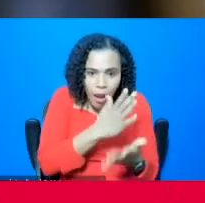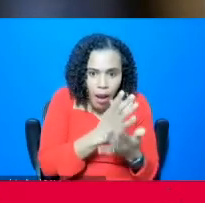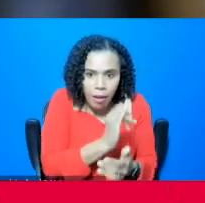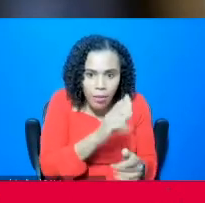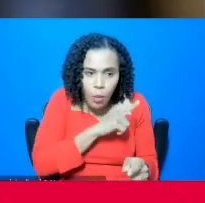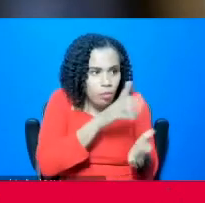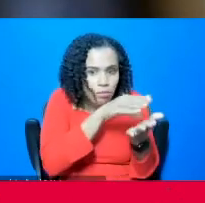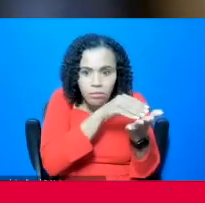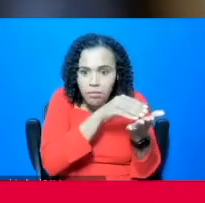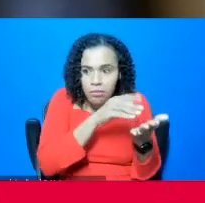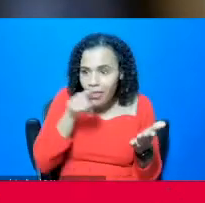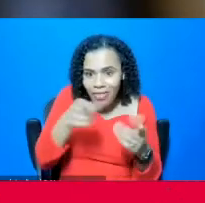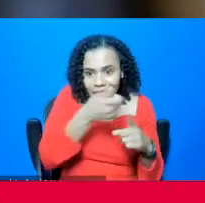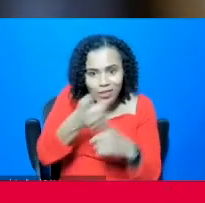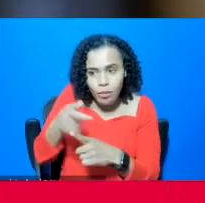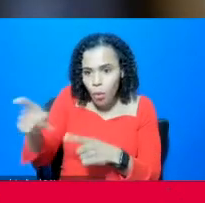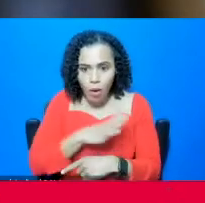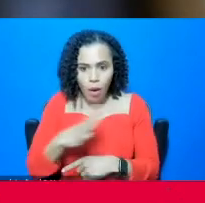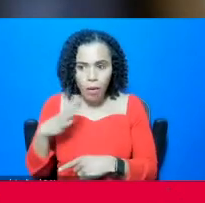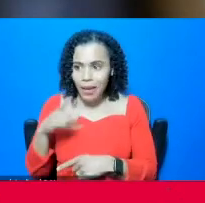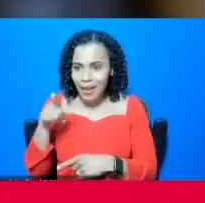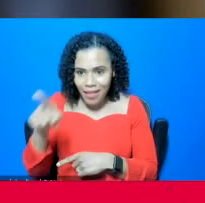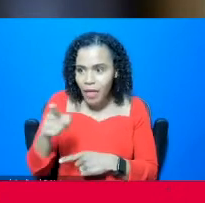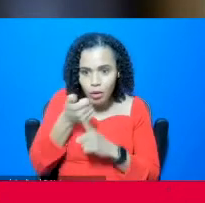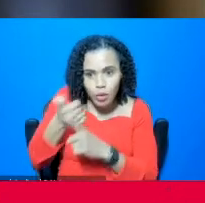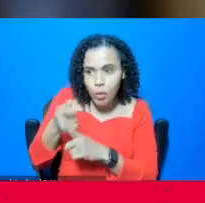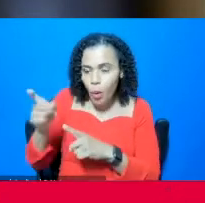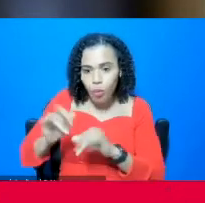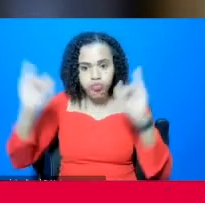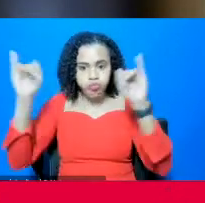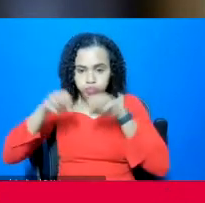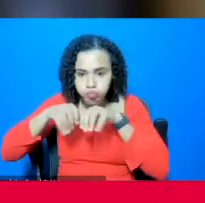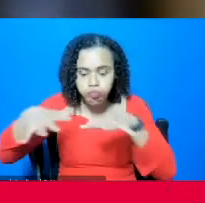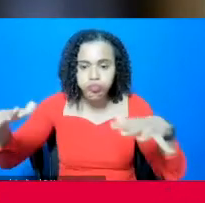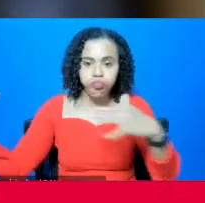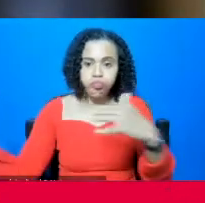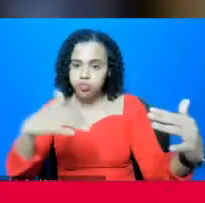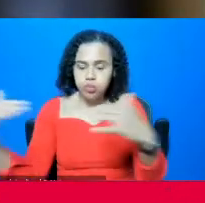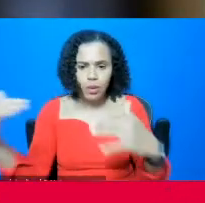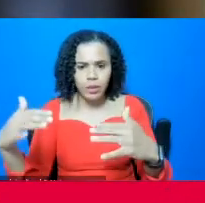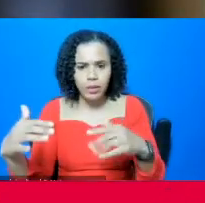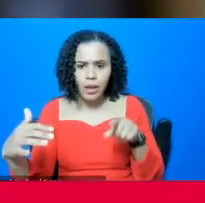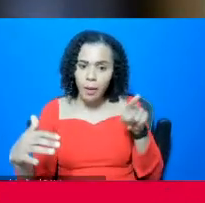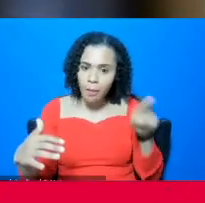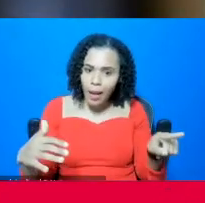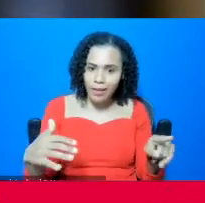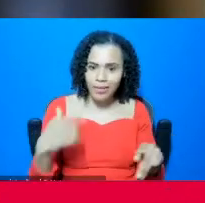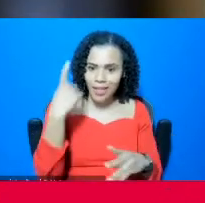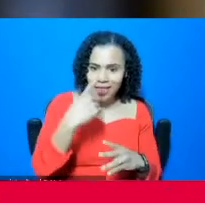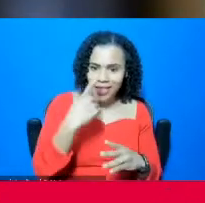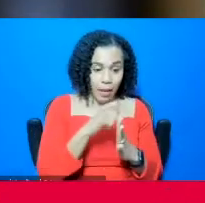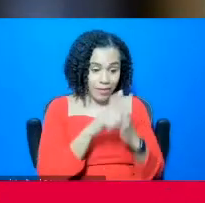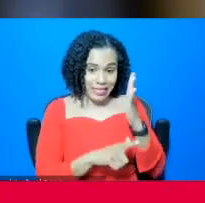contributing to imperialism and racism, they then don't support disabled people trying to escape